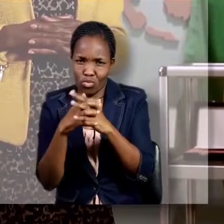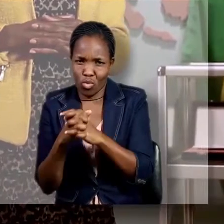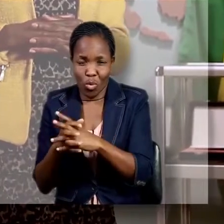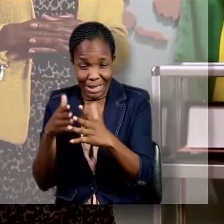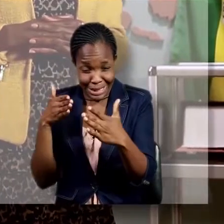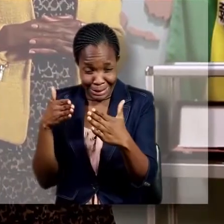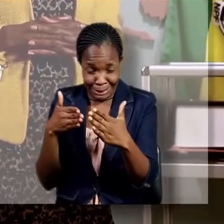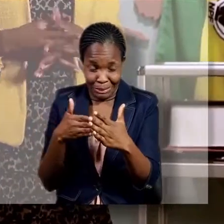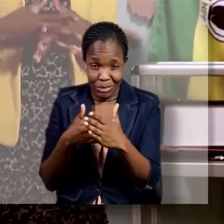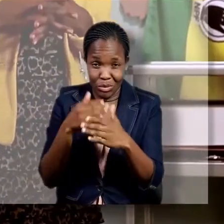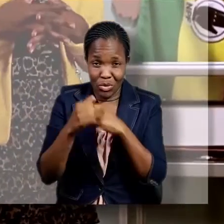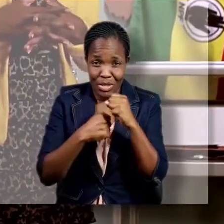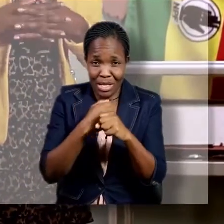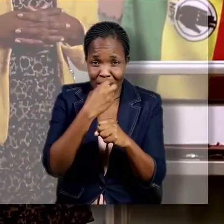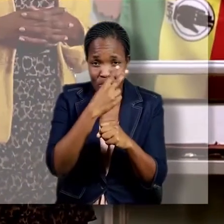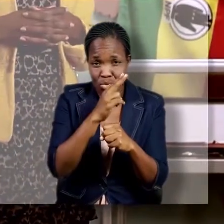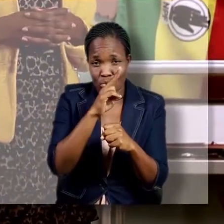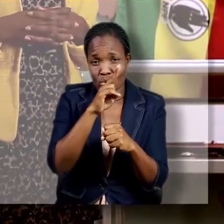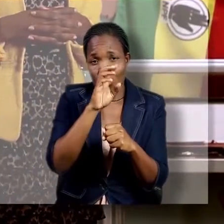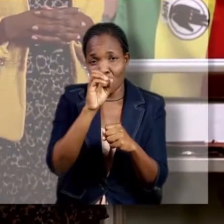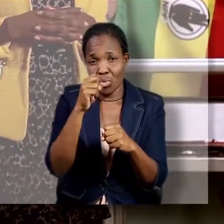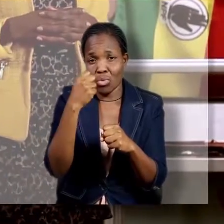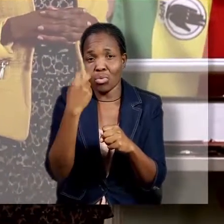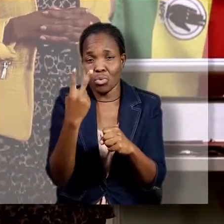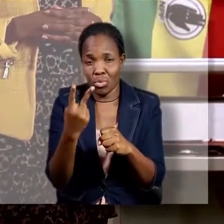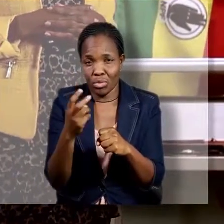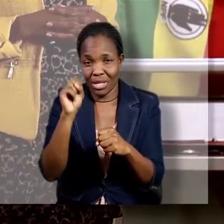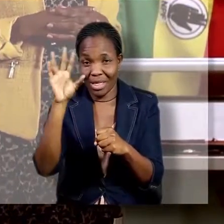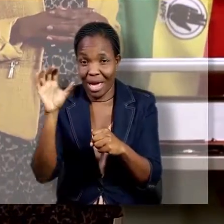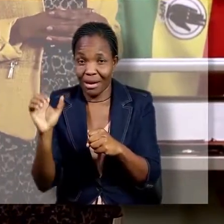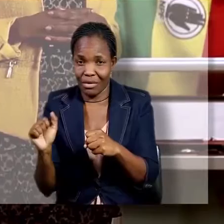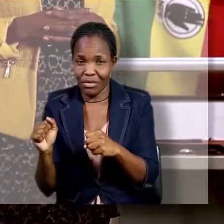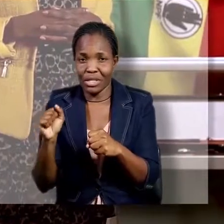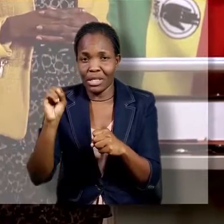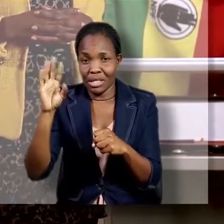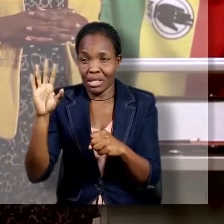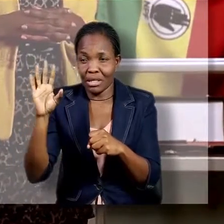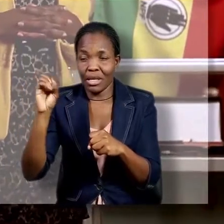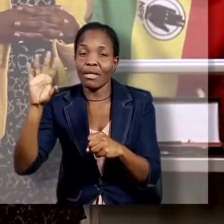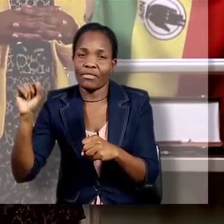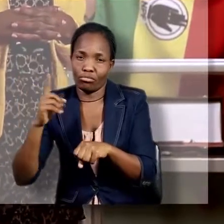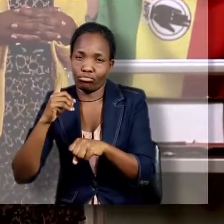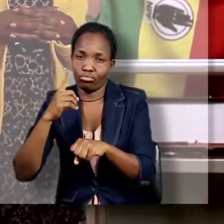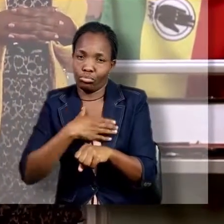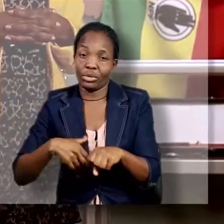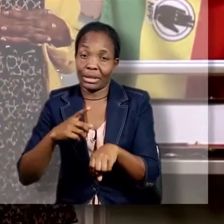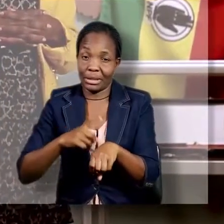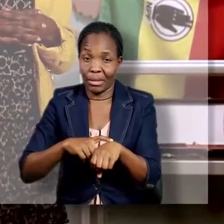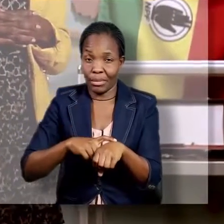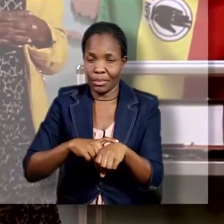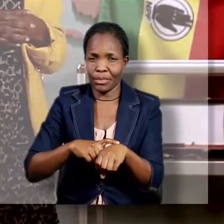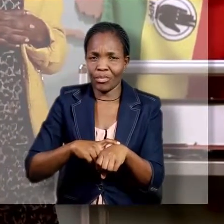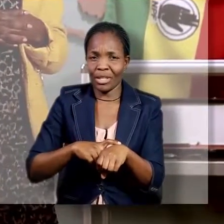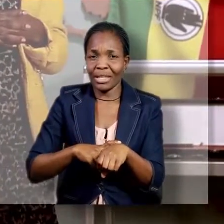in 2002 by its last chairperson, South African President Thabo Mbeki. In its place came the